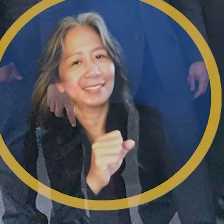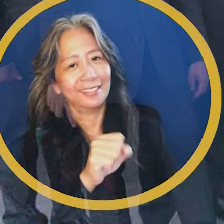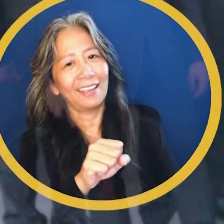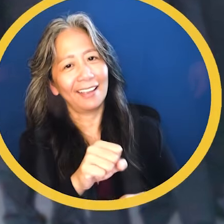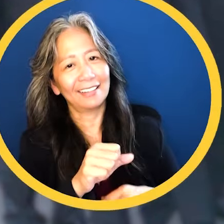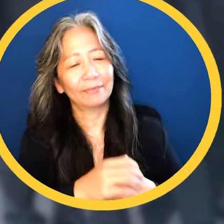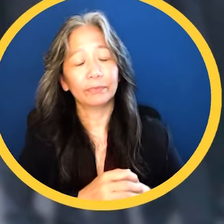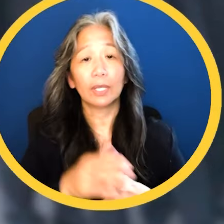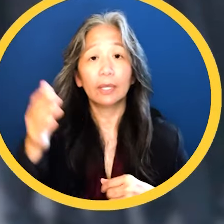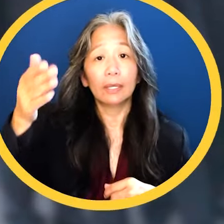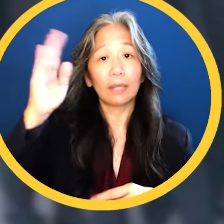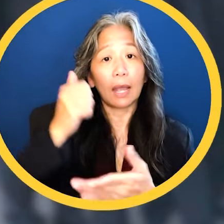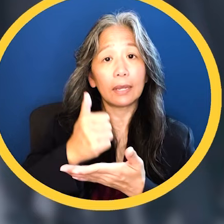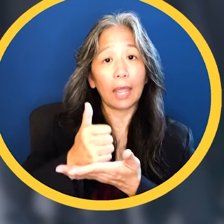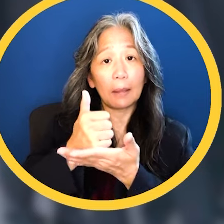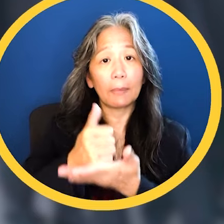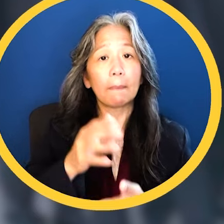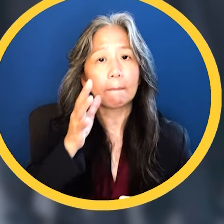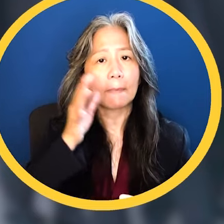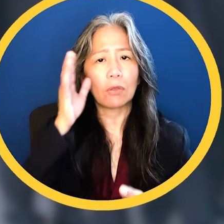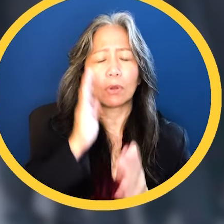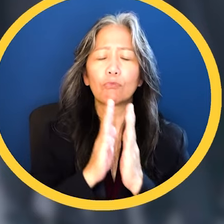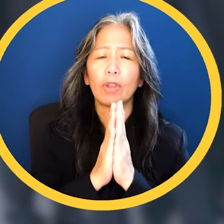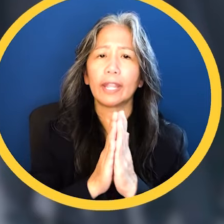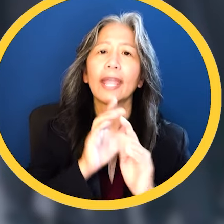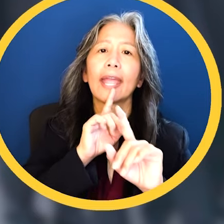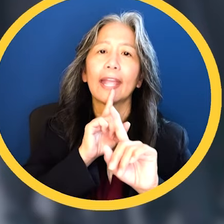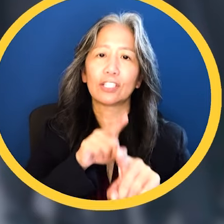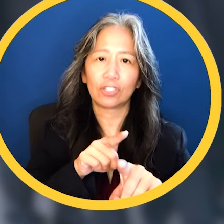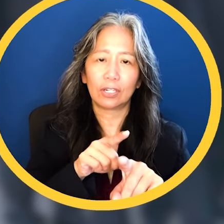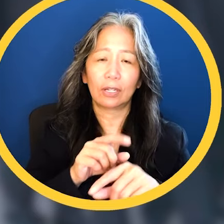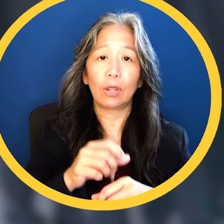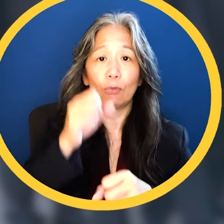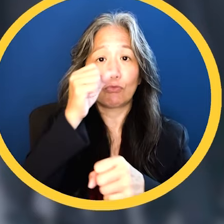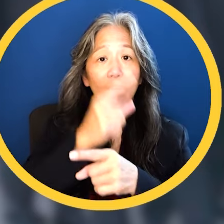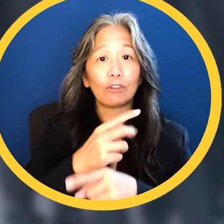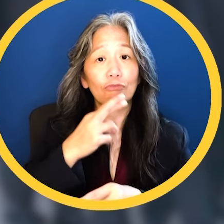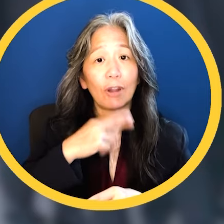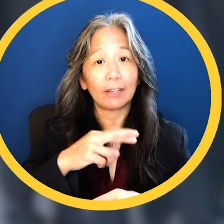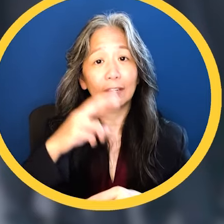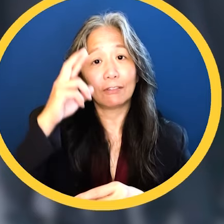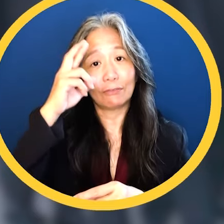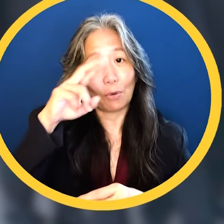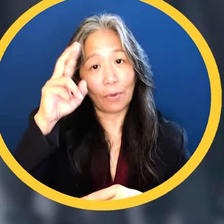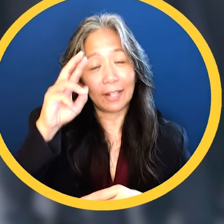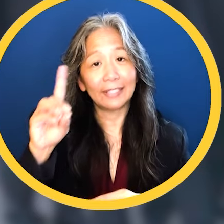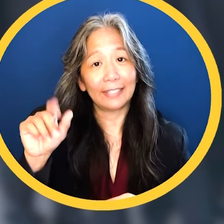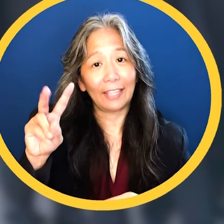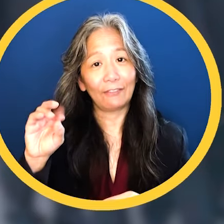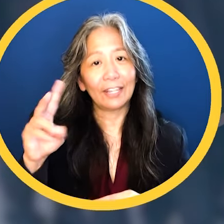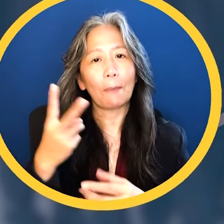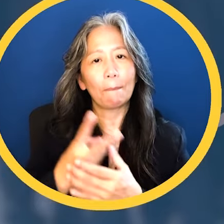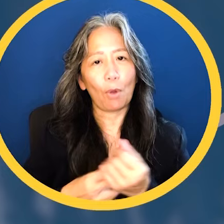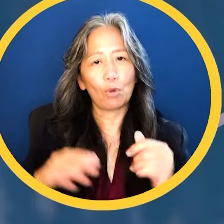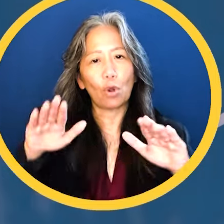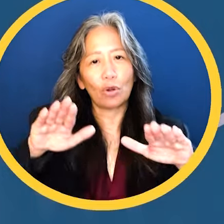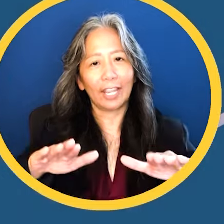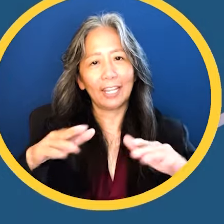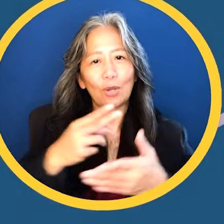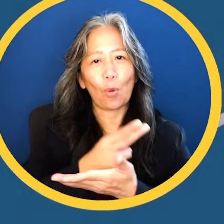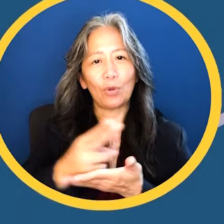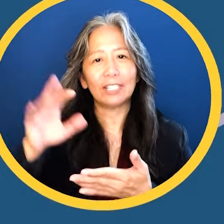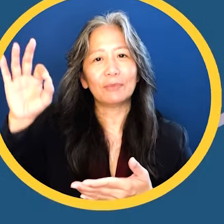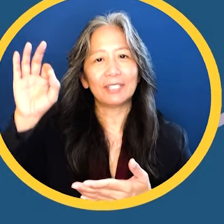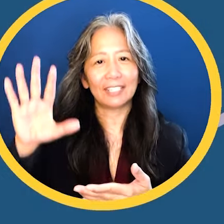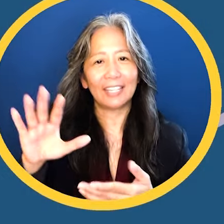With God's help, their parents' prayers were answered. Brother Ronnie and Brother Ruel David were both ordained in the holy ministry